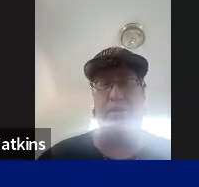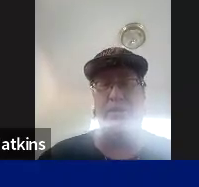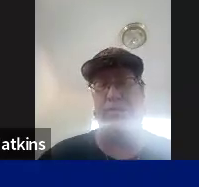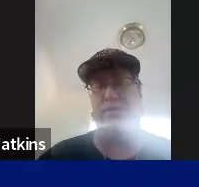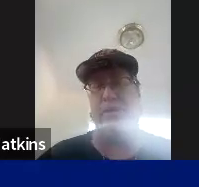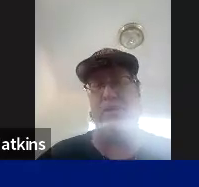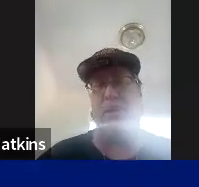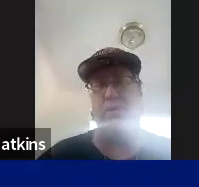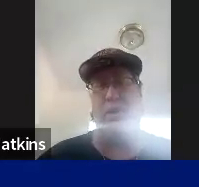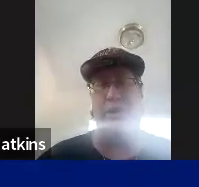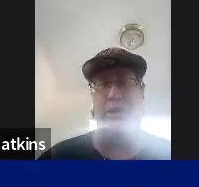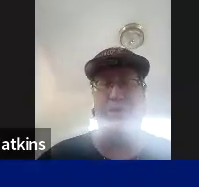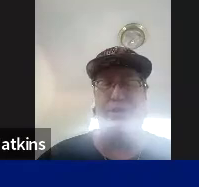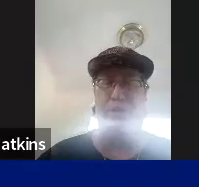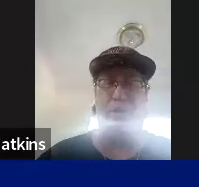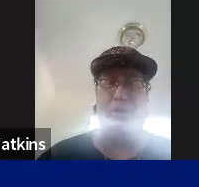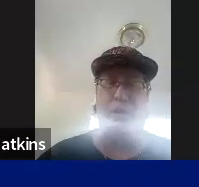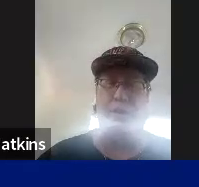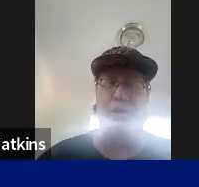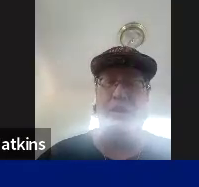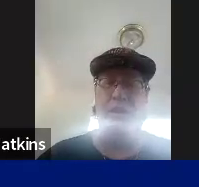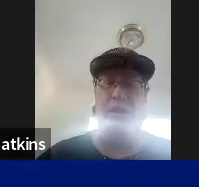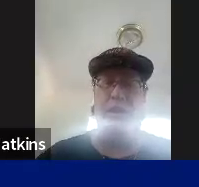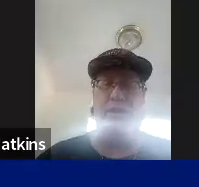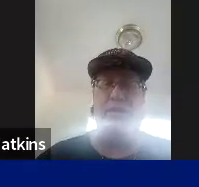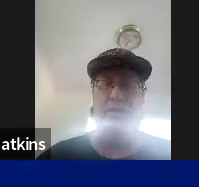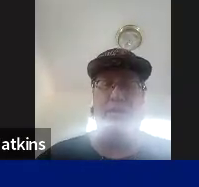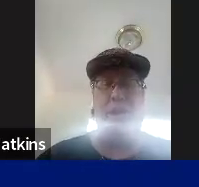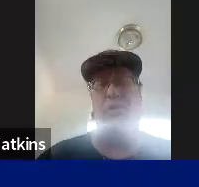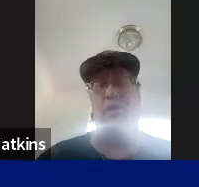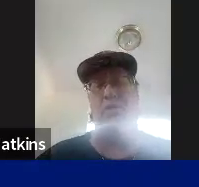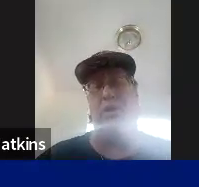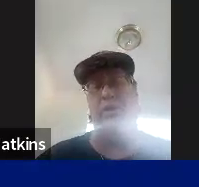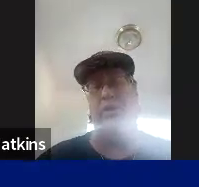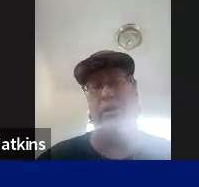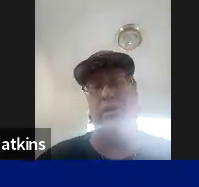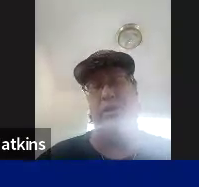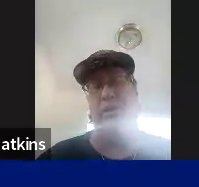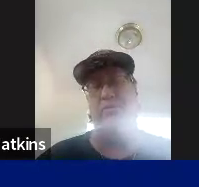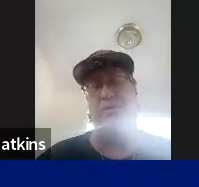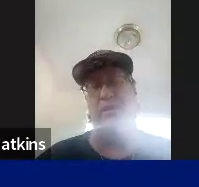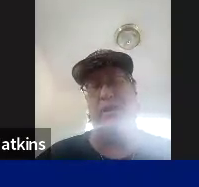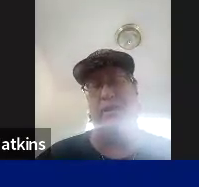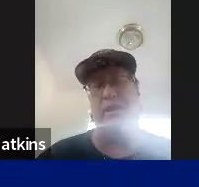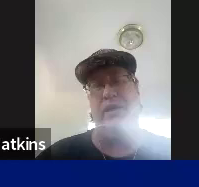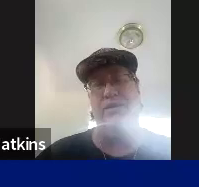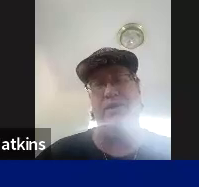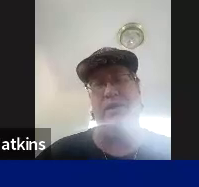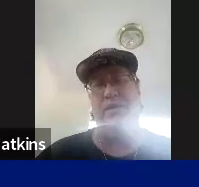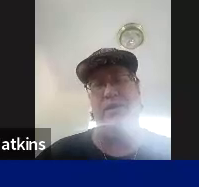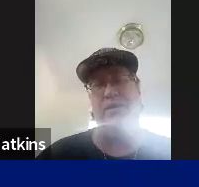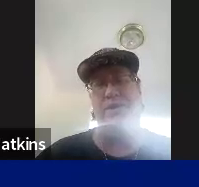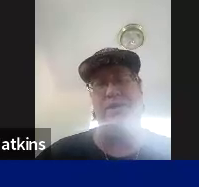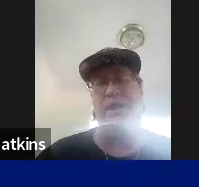the numbers of 311 and 211 and 911, and like